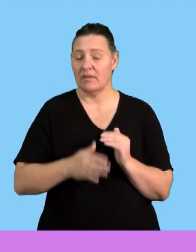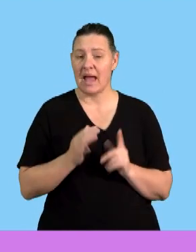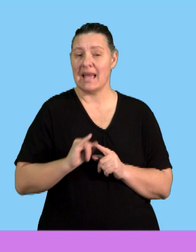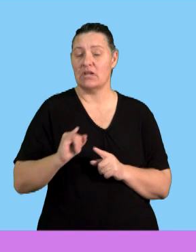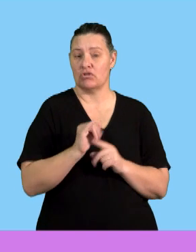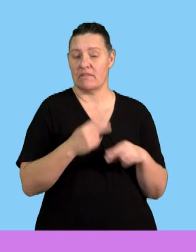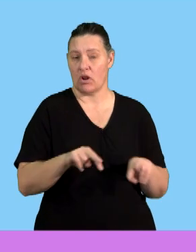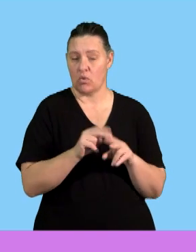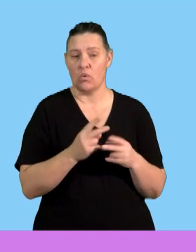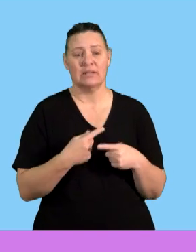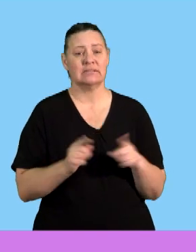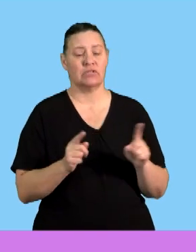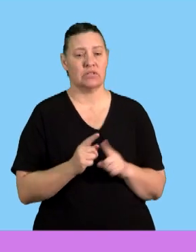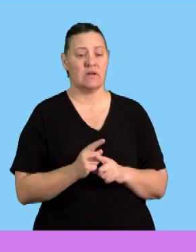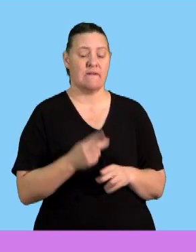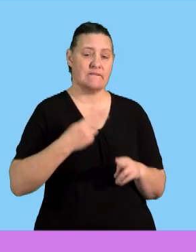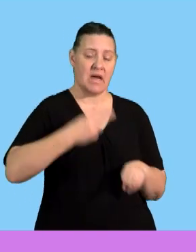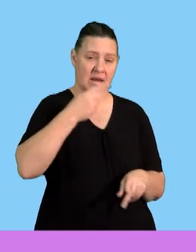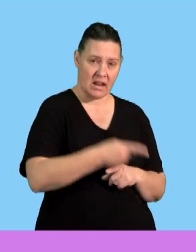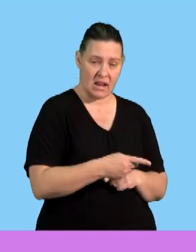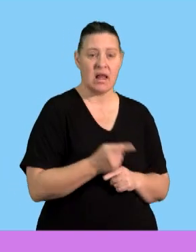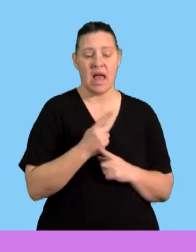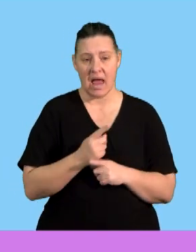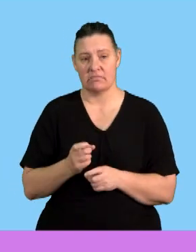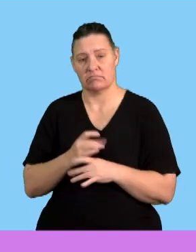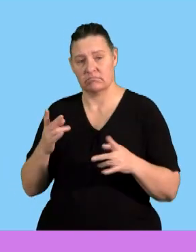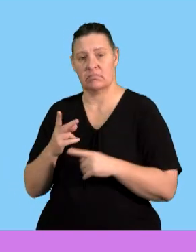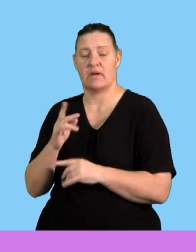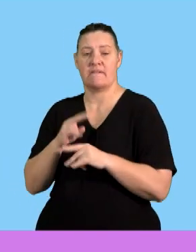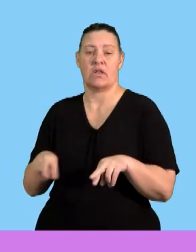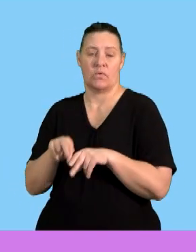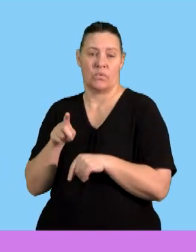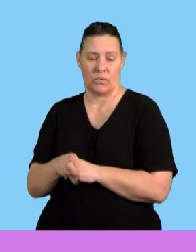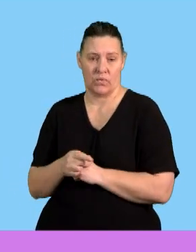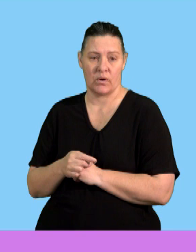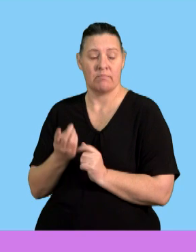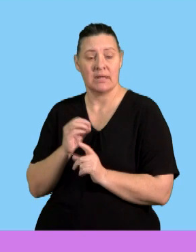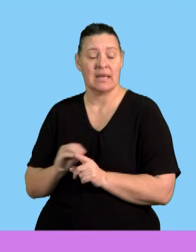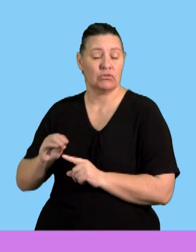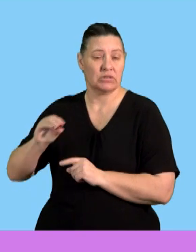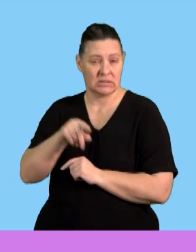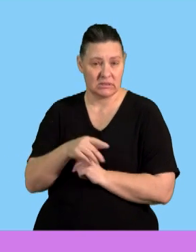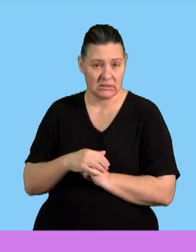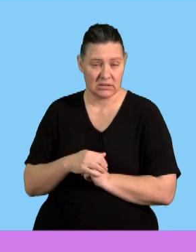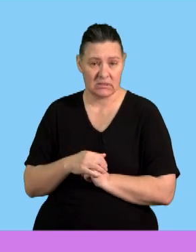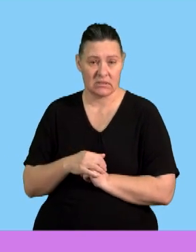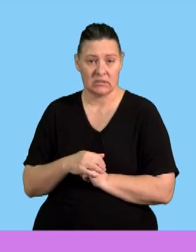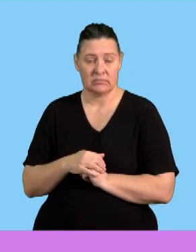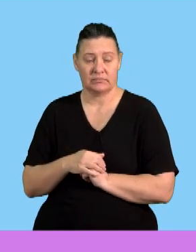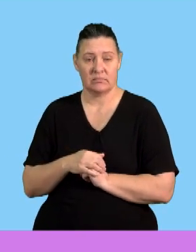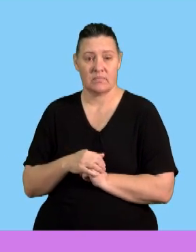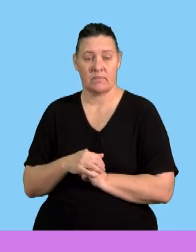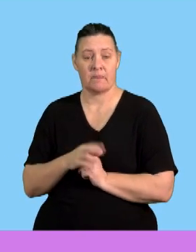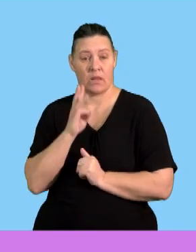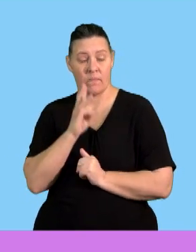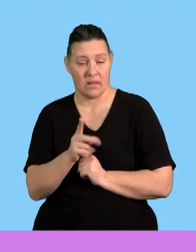value, you find the difference between the final and the initial value, meaning my interest is